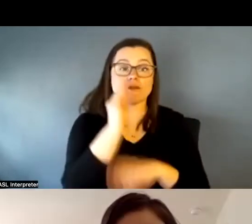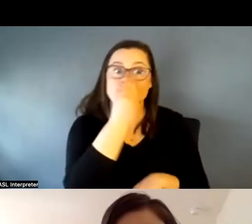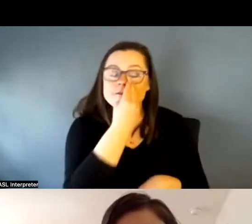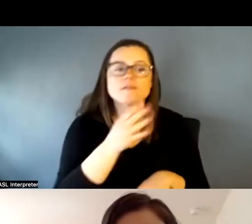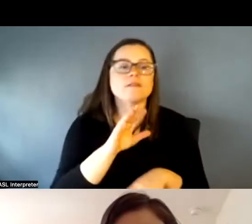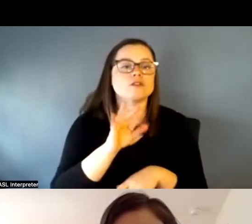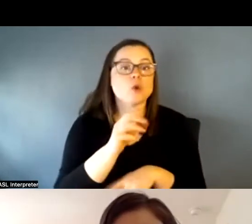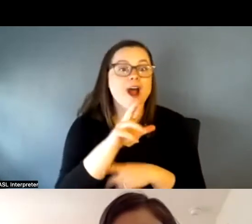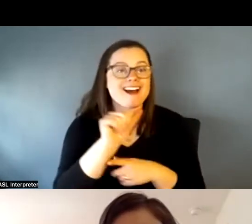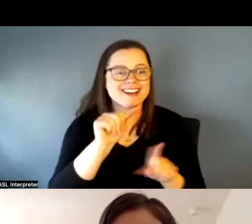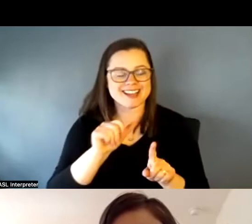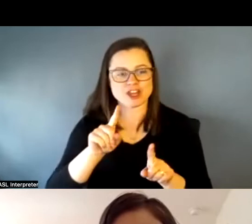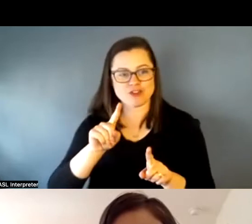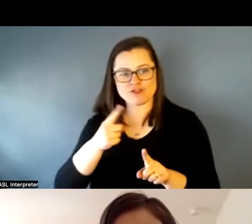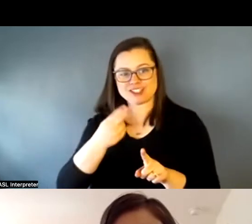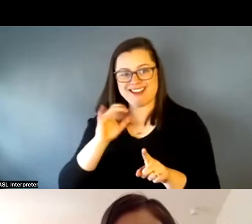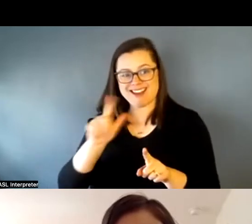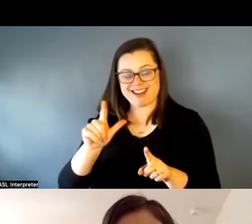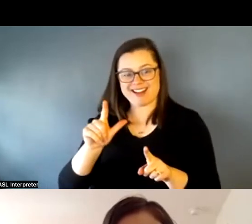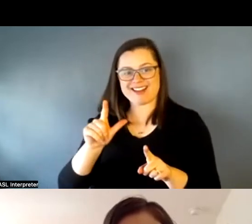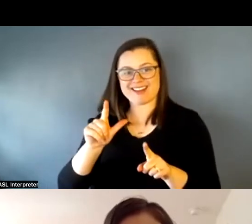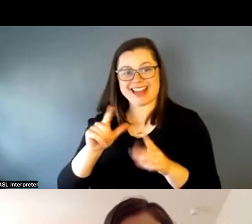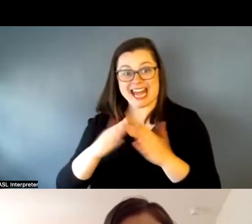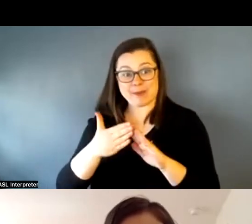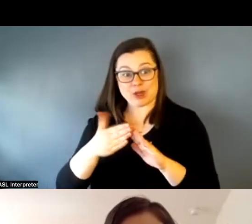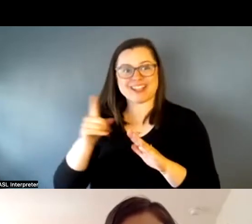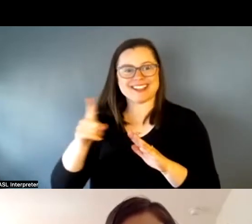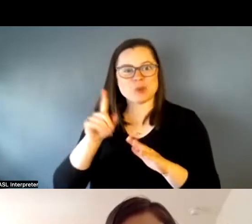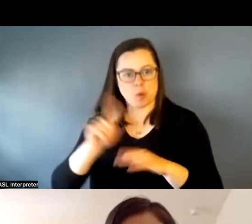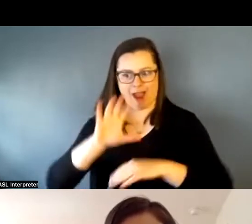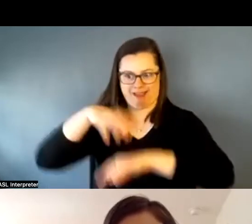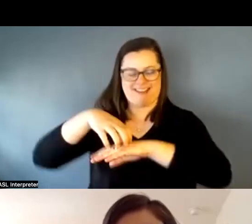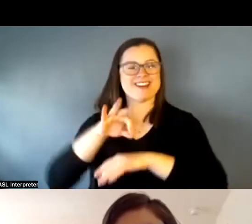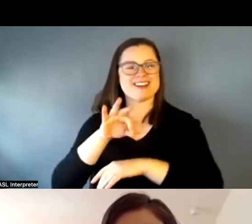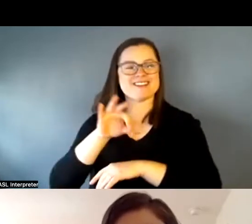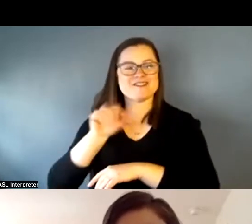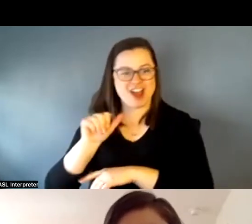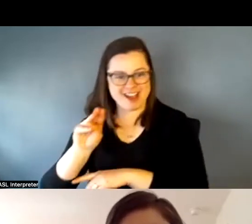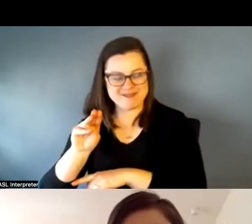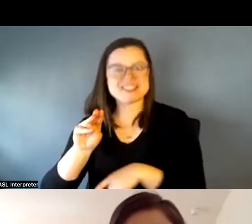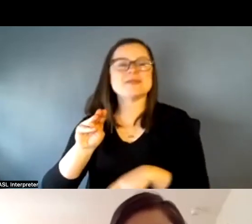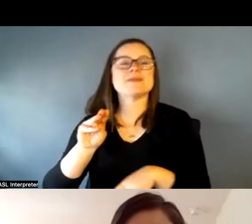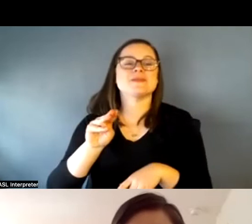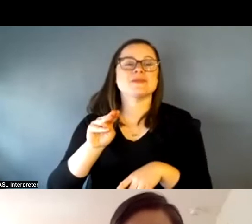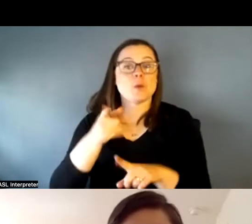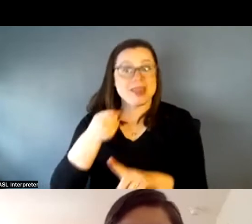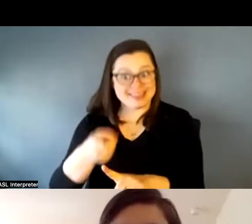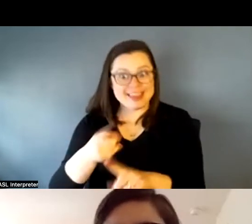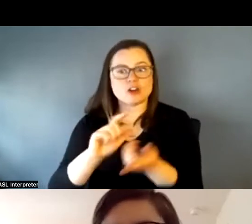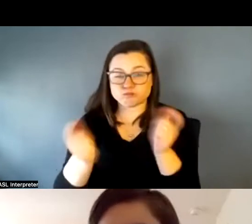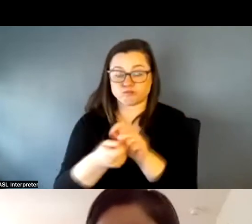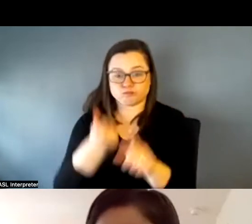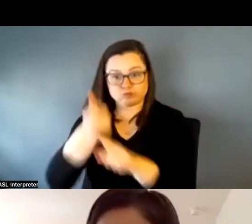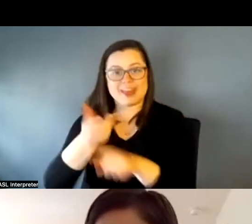which is the neighborhood of Seattle where the Frye Museum actually stands. So yeah, Sadie, could you maybe talk to that a little bit?